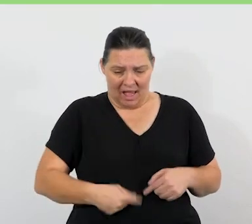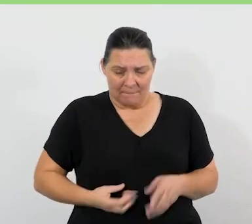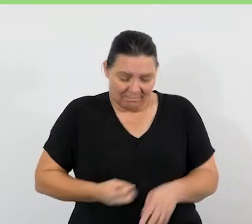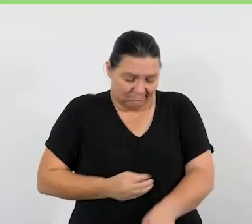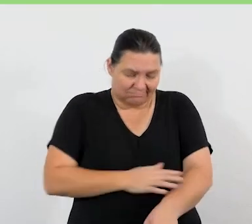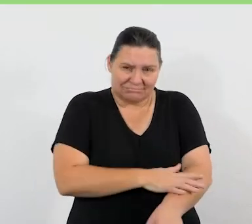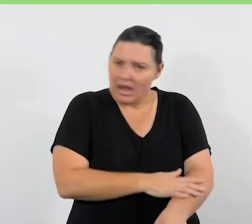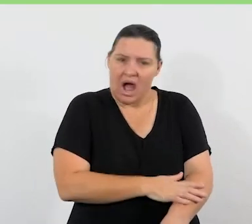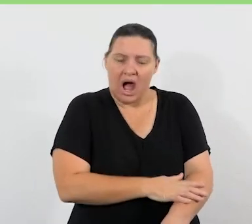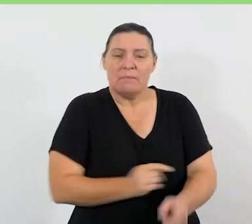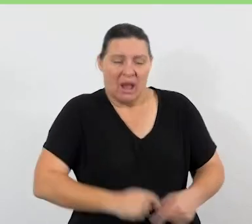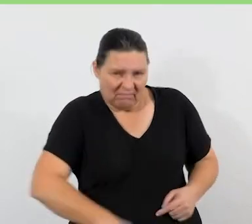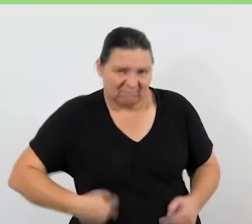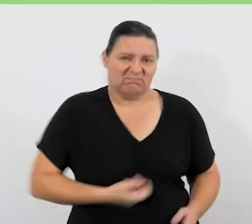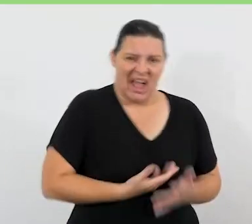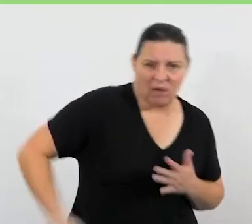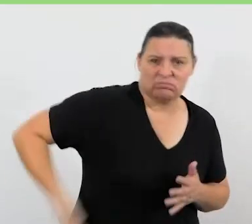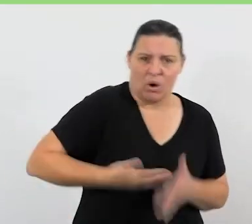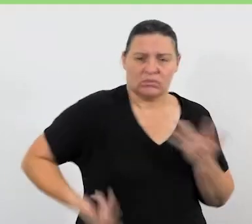end up with diarrhea.